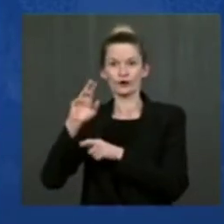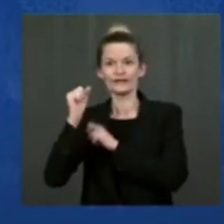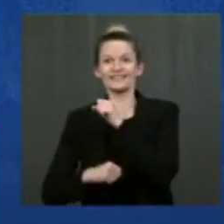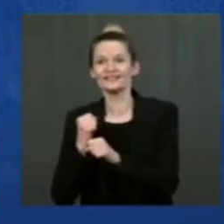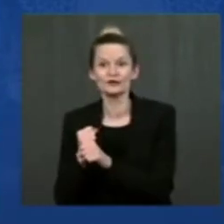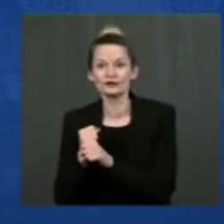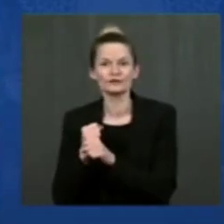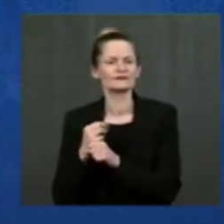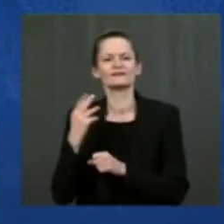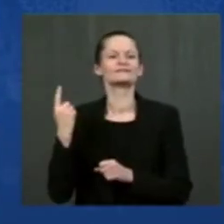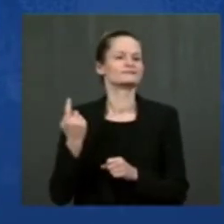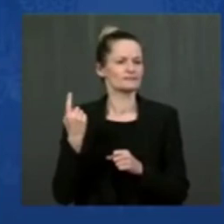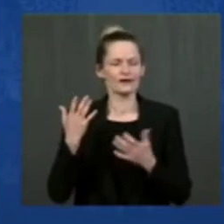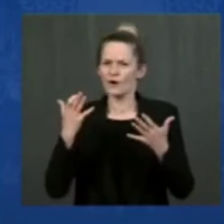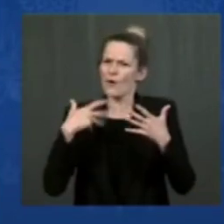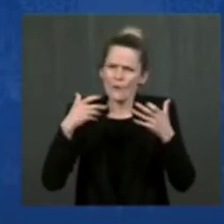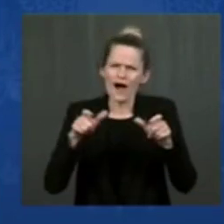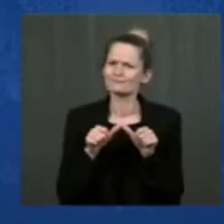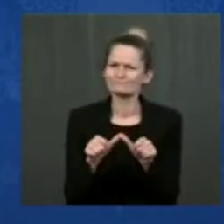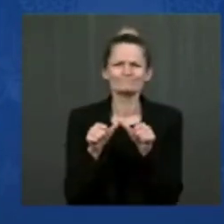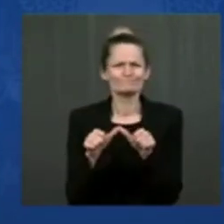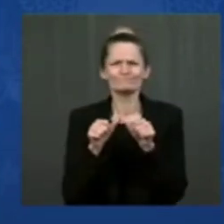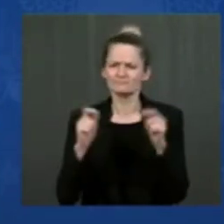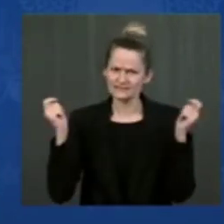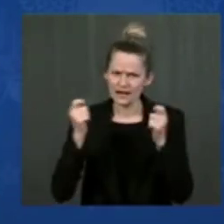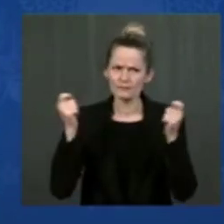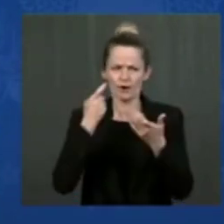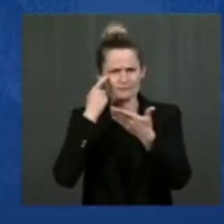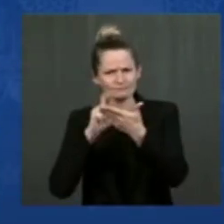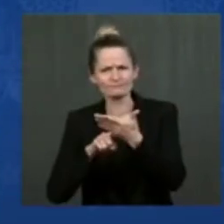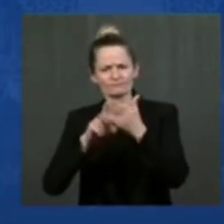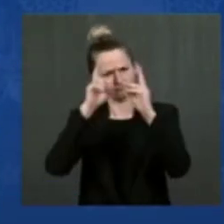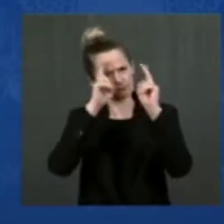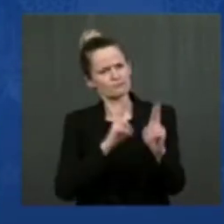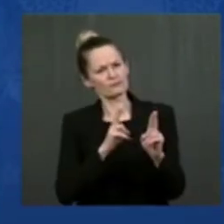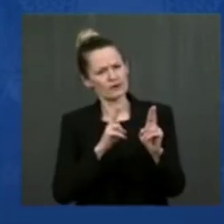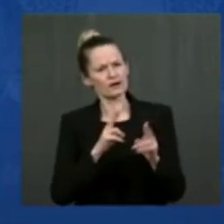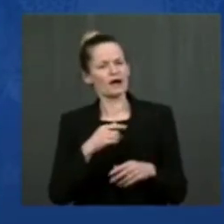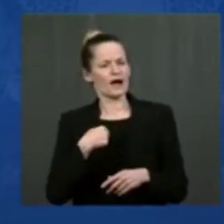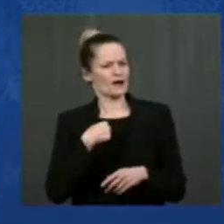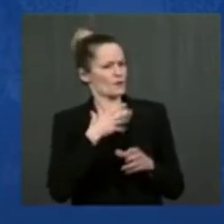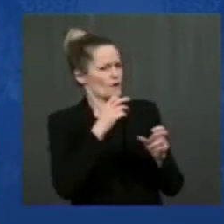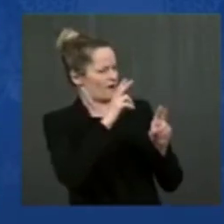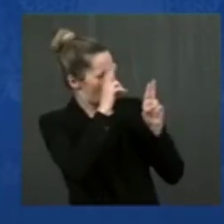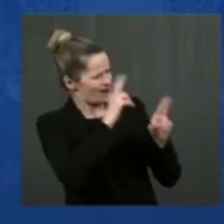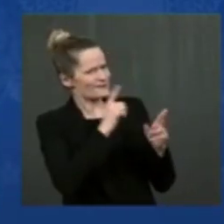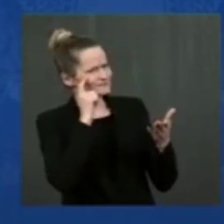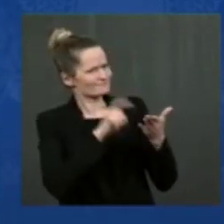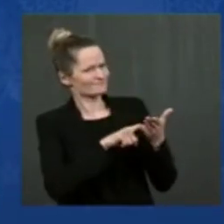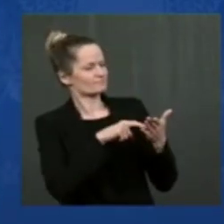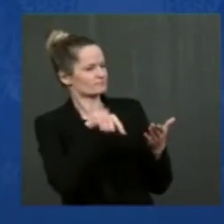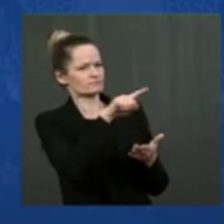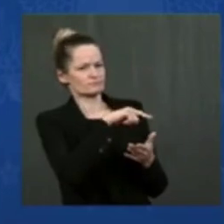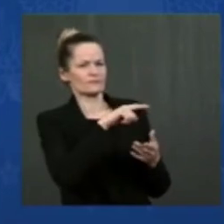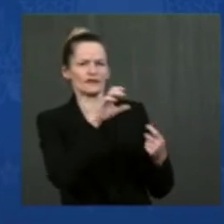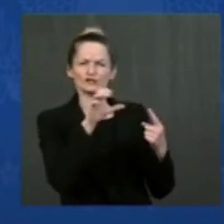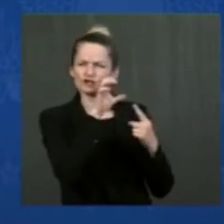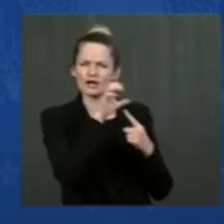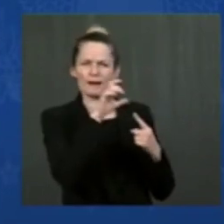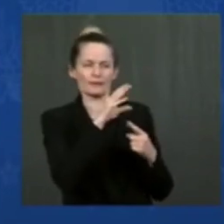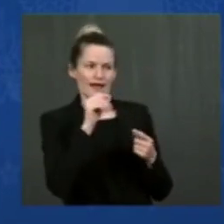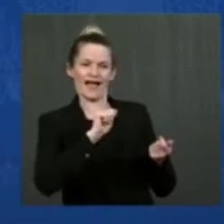But I have the great honor to introduce a champion of workers and a good friend and a great labor leader, the new president